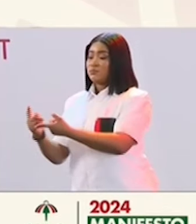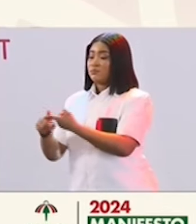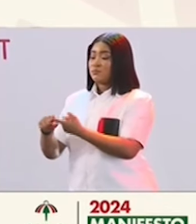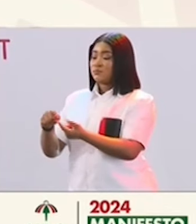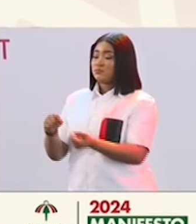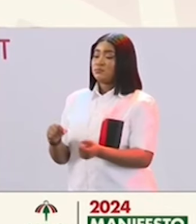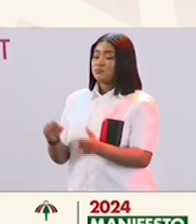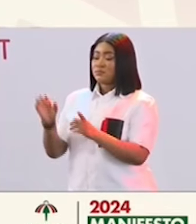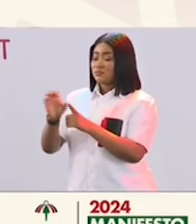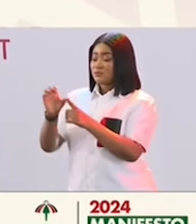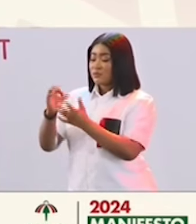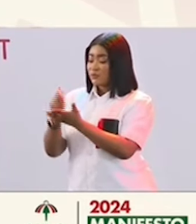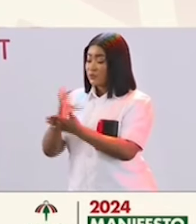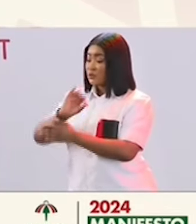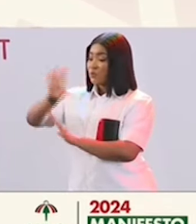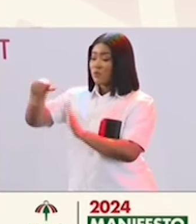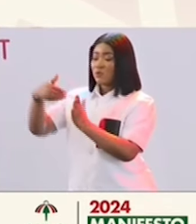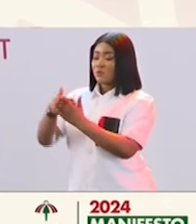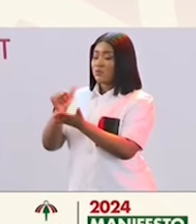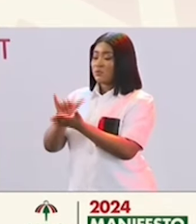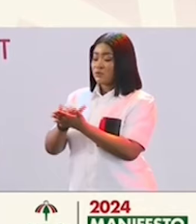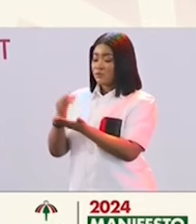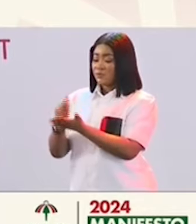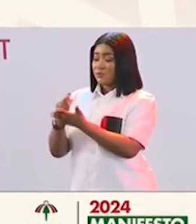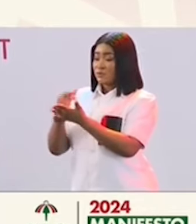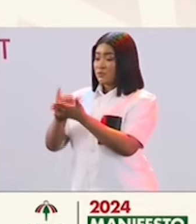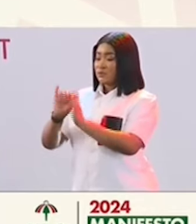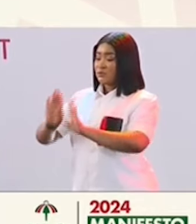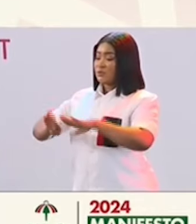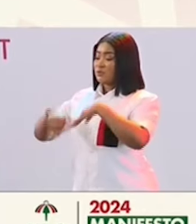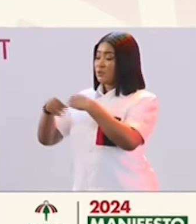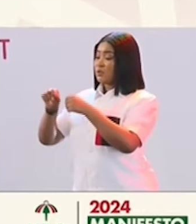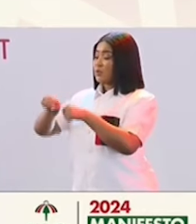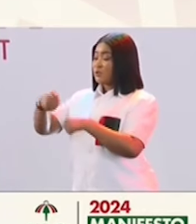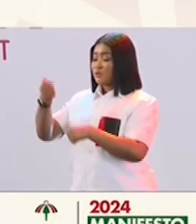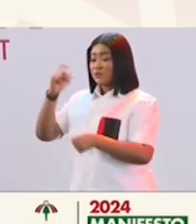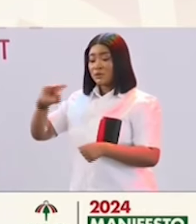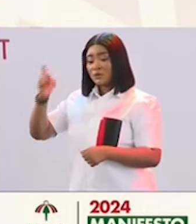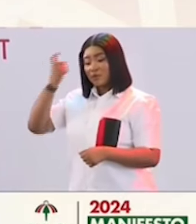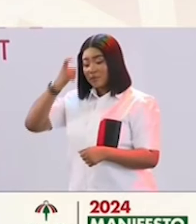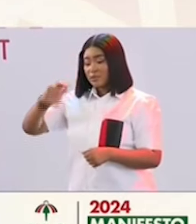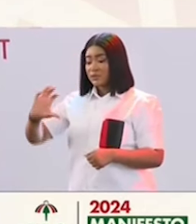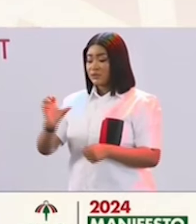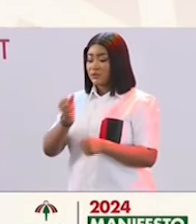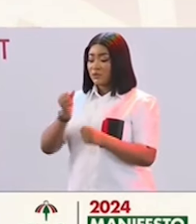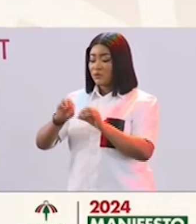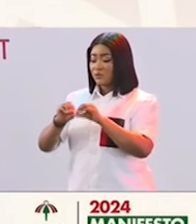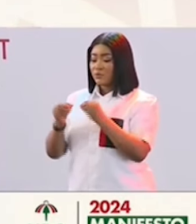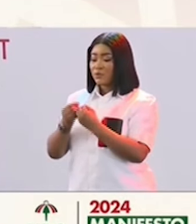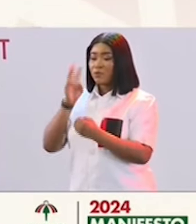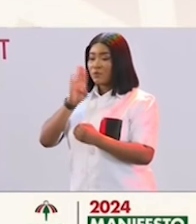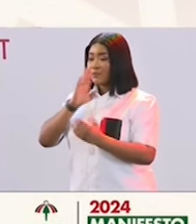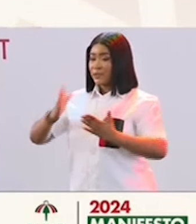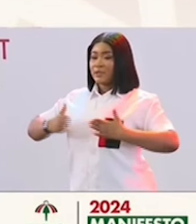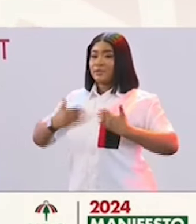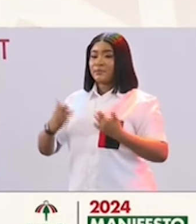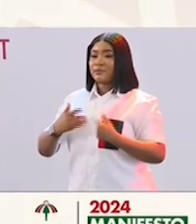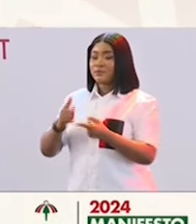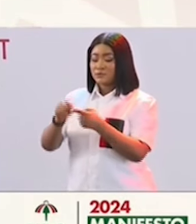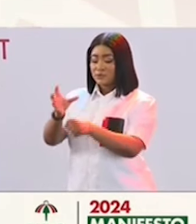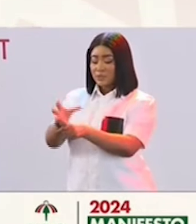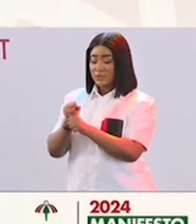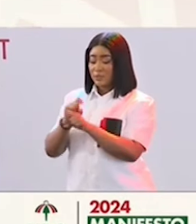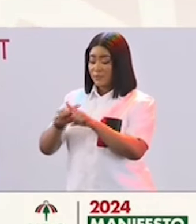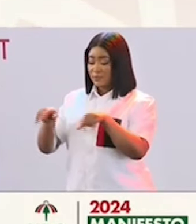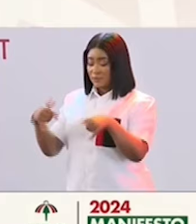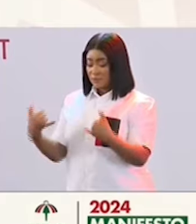sinking fund, and all these were funds that any government taking office would be happy to inherit. Now,